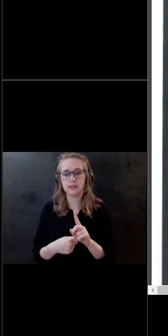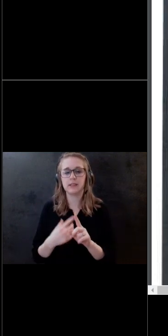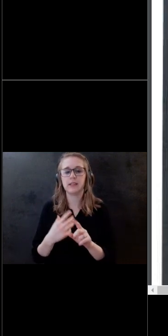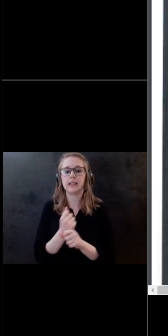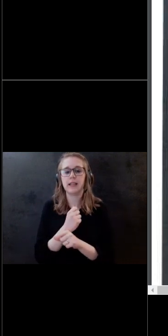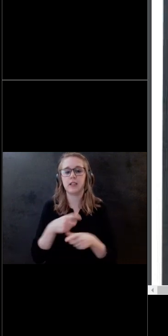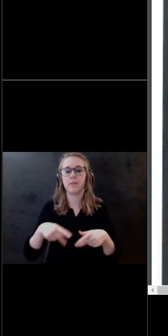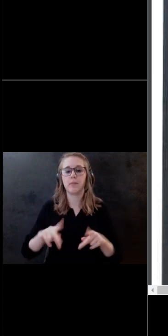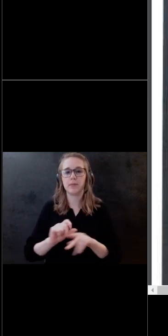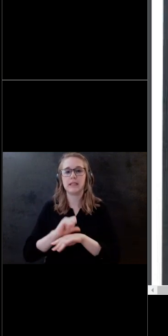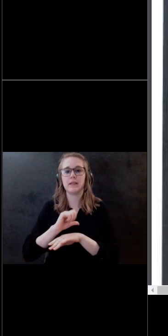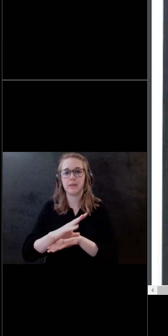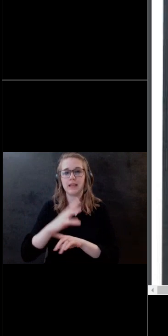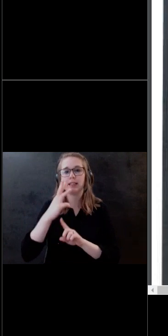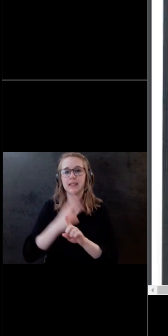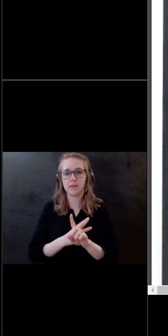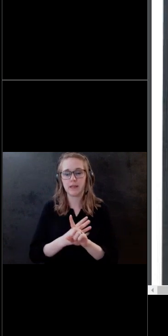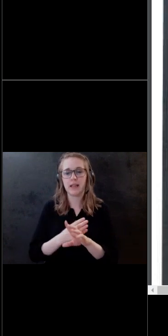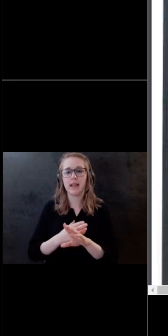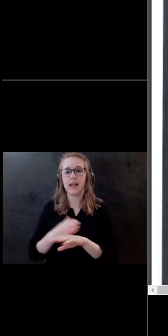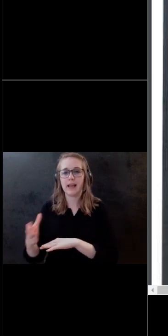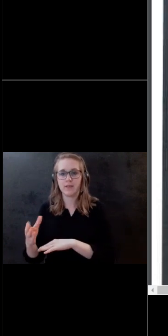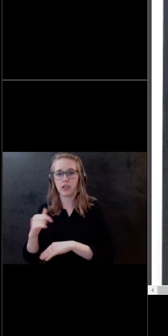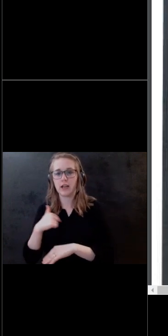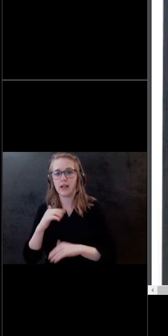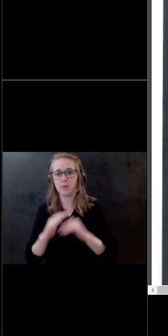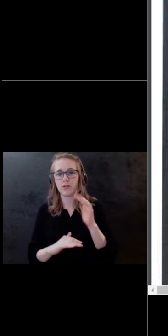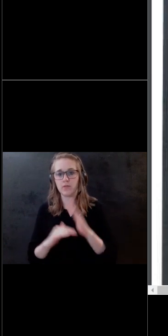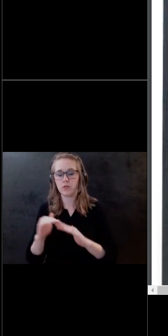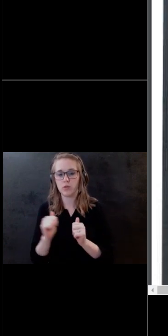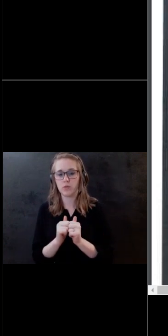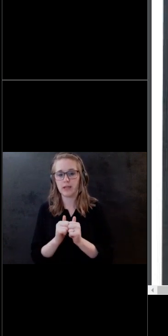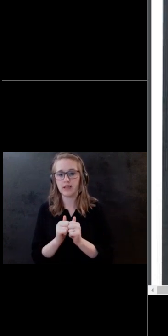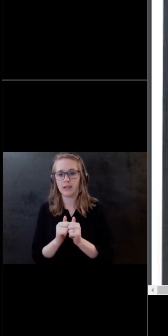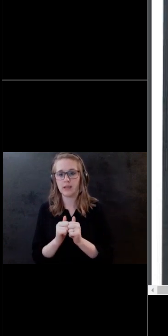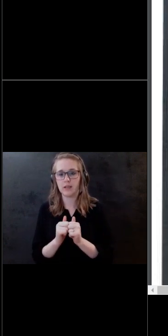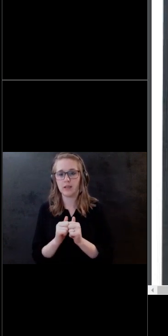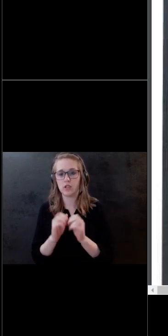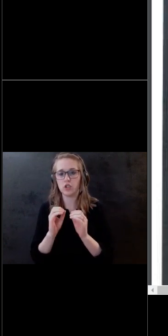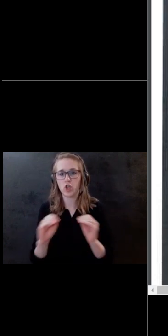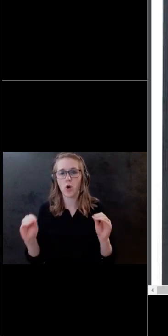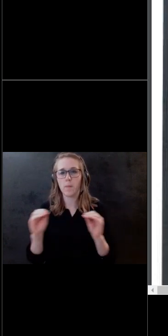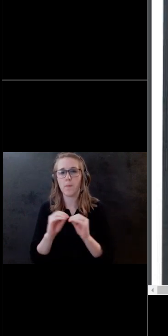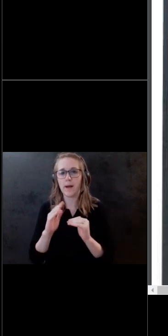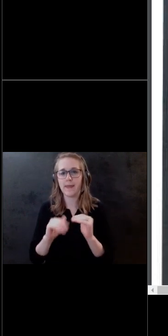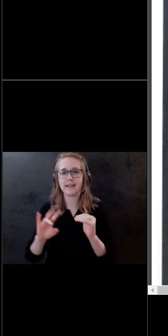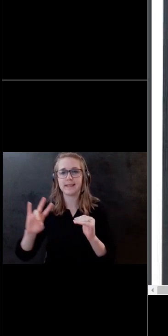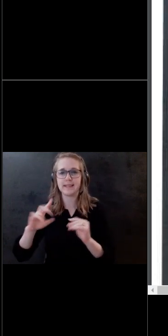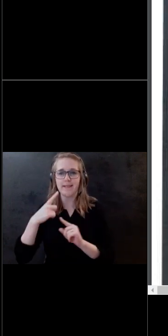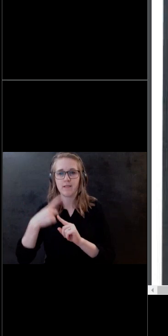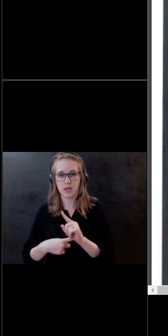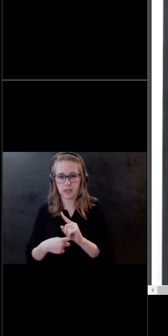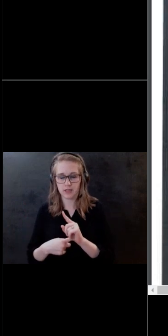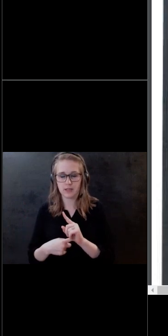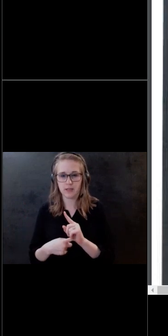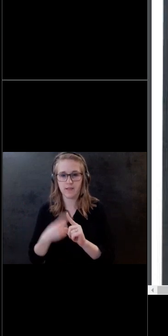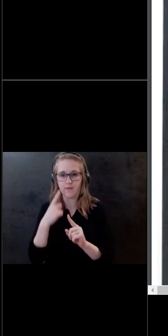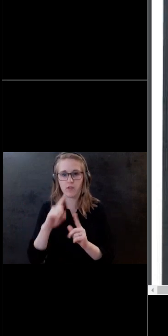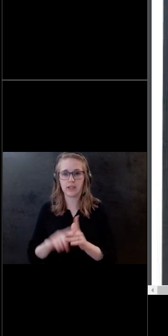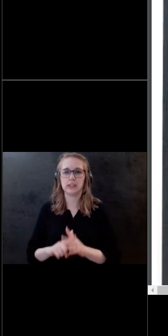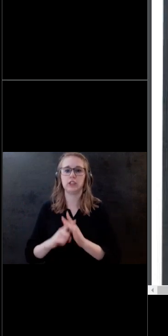by 6 months, after which I'm comfortable with no more than 7 months after which for commencement